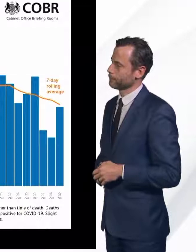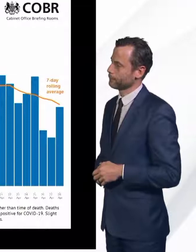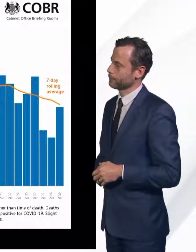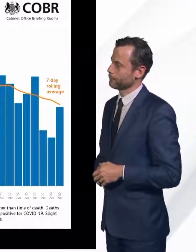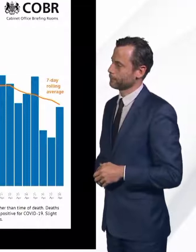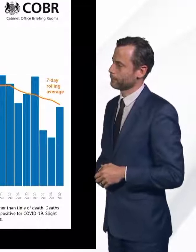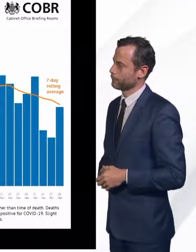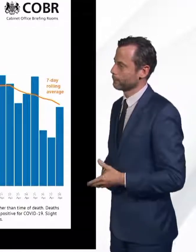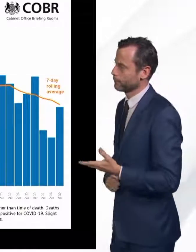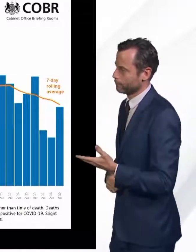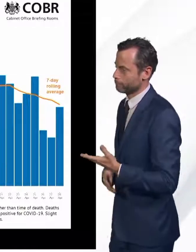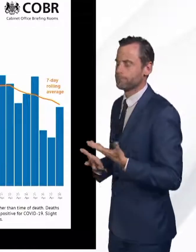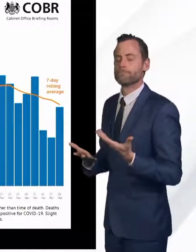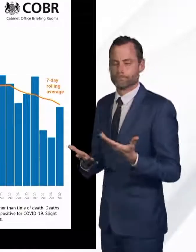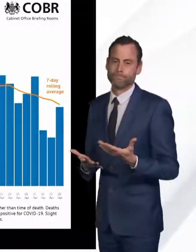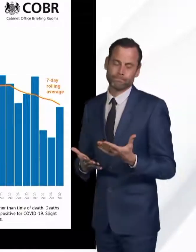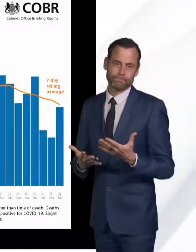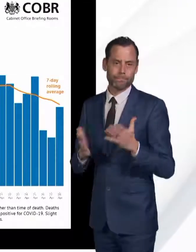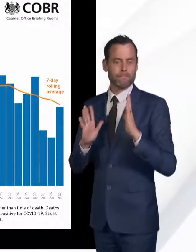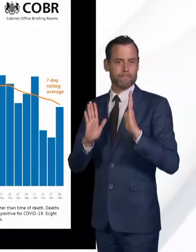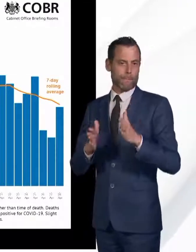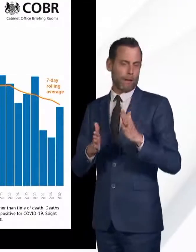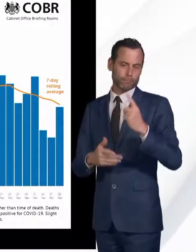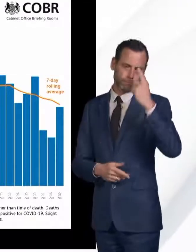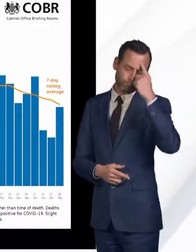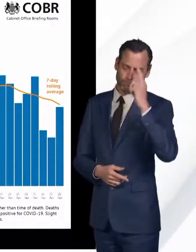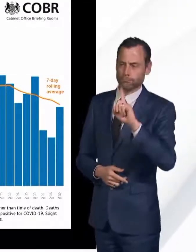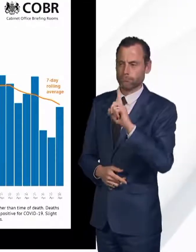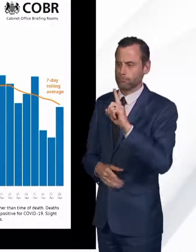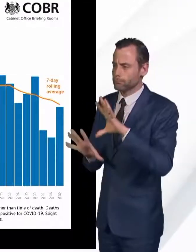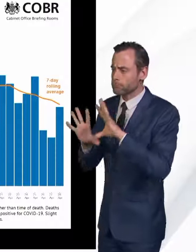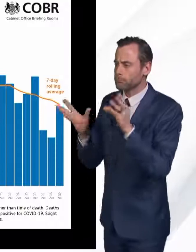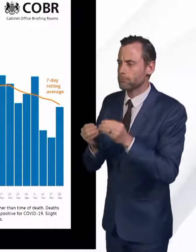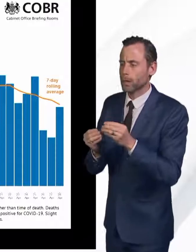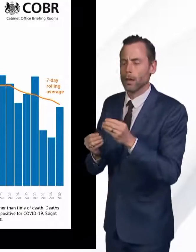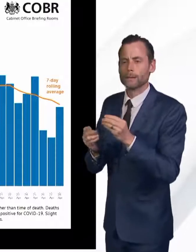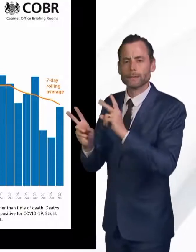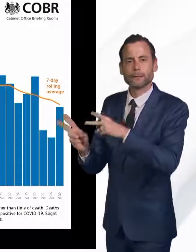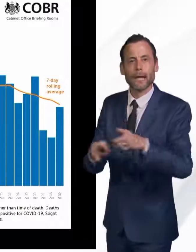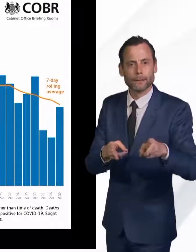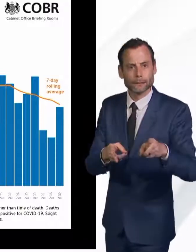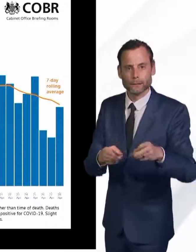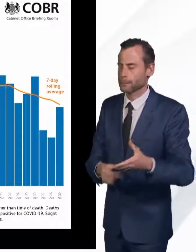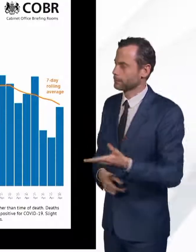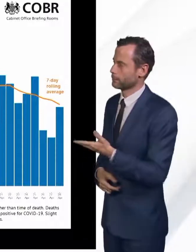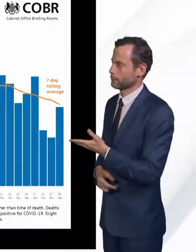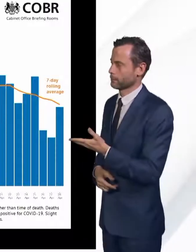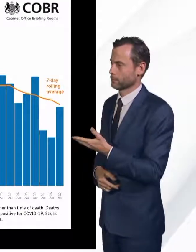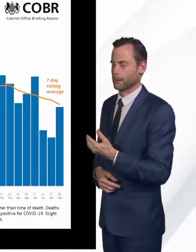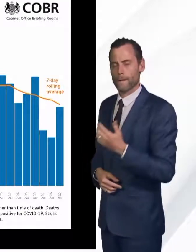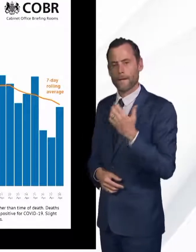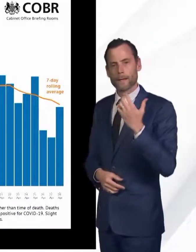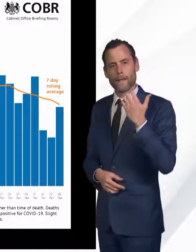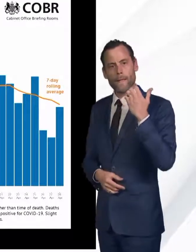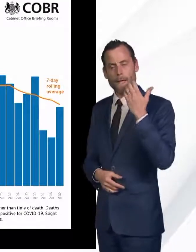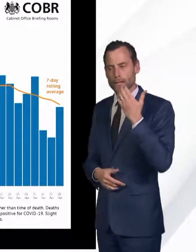We have to turn to how many people have died from COVID. And our first way of counting that is daily COVID-19